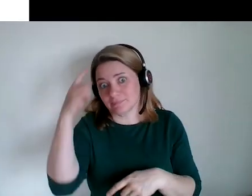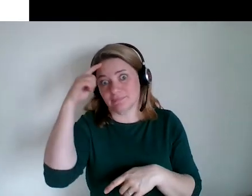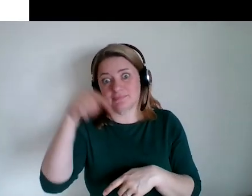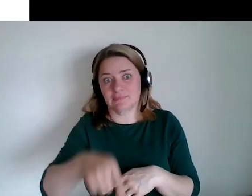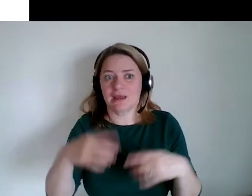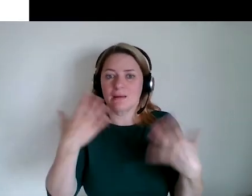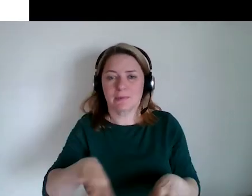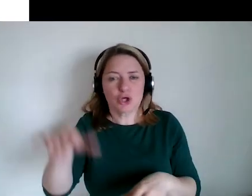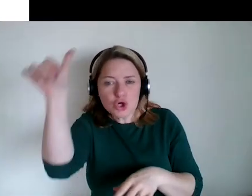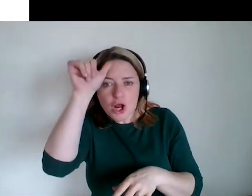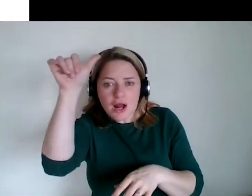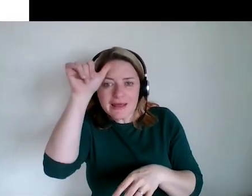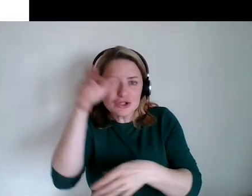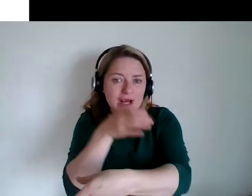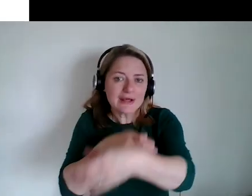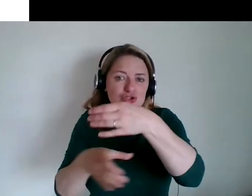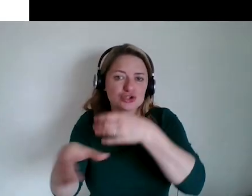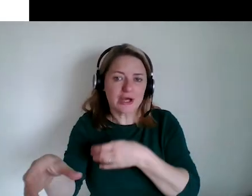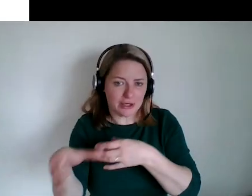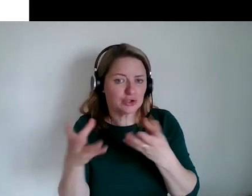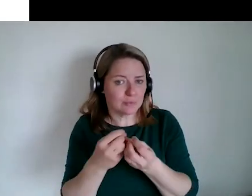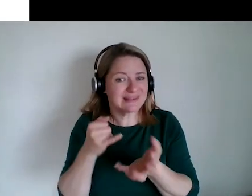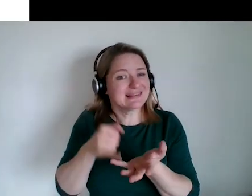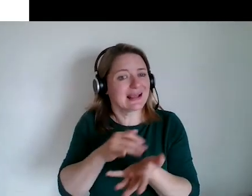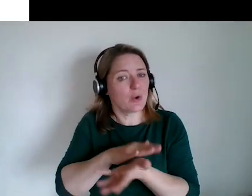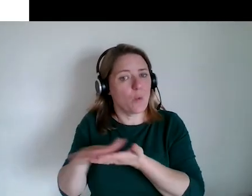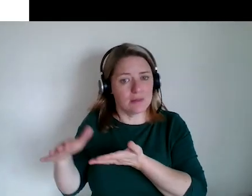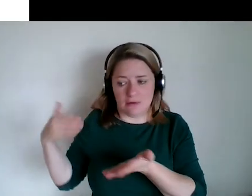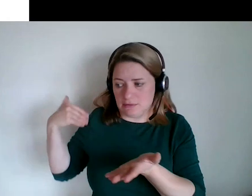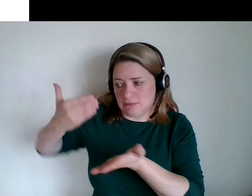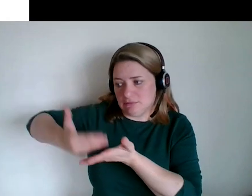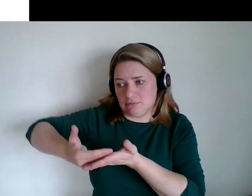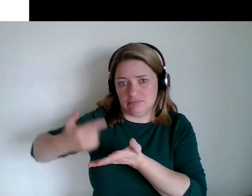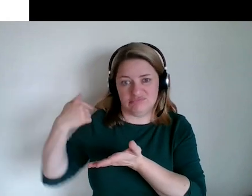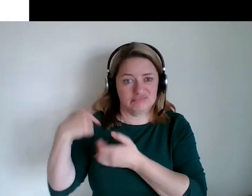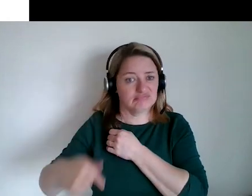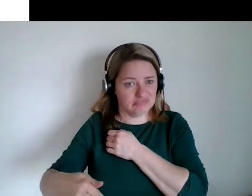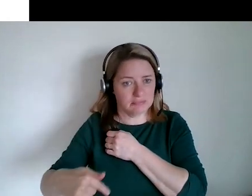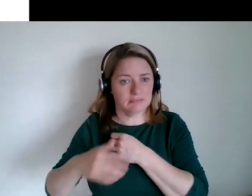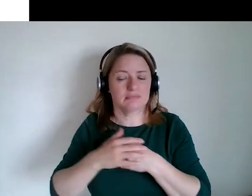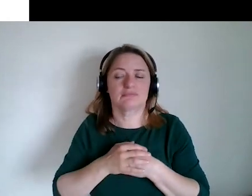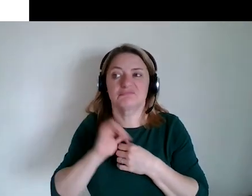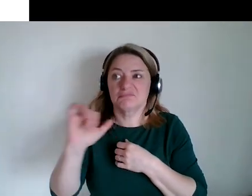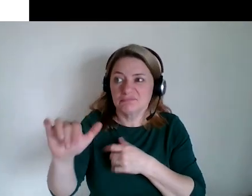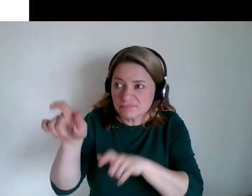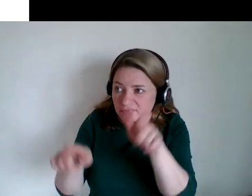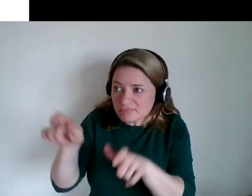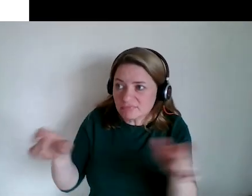held a knowledge exchange with stakeholders in the last year or so, where these stakeholders included